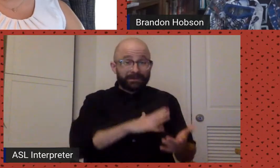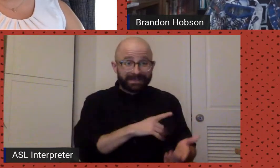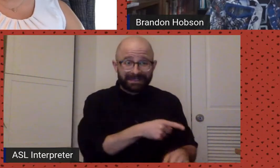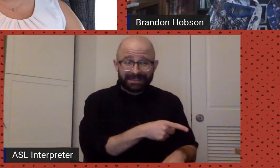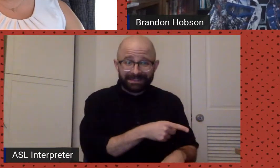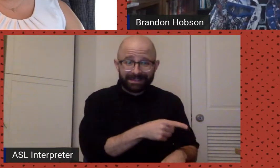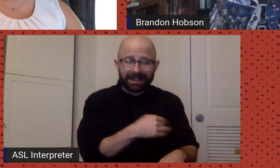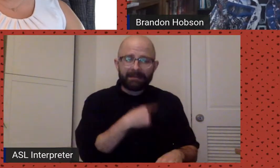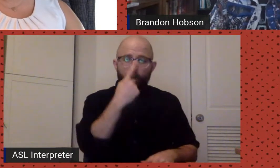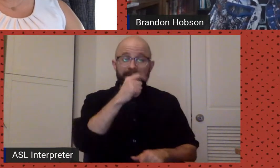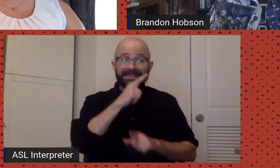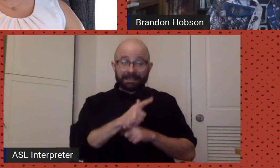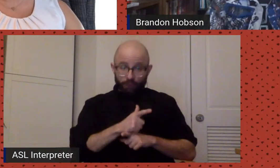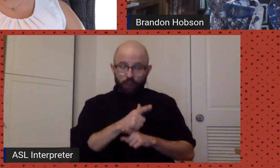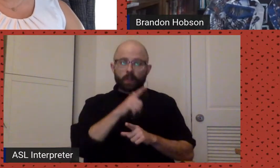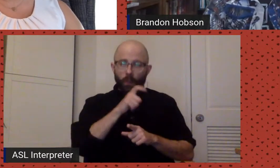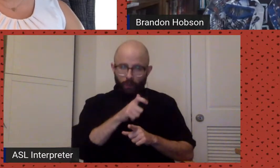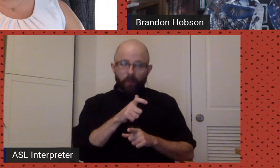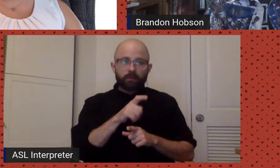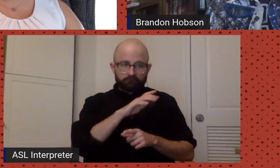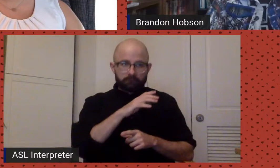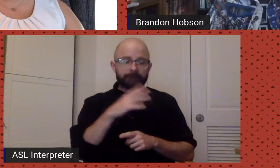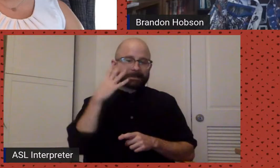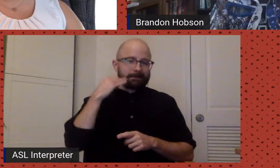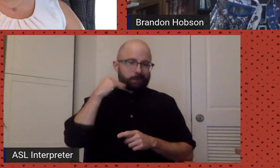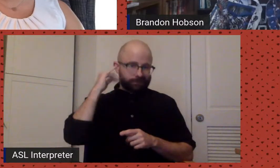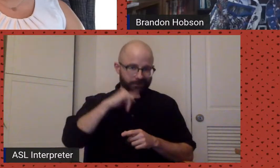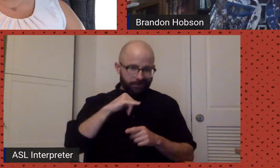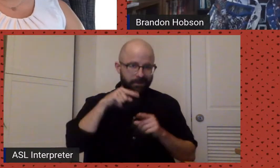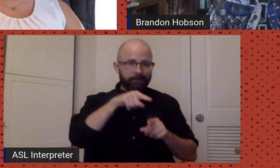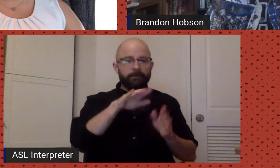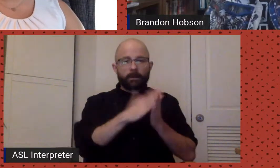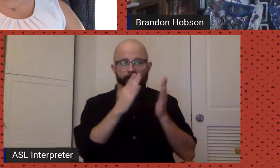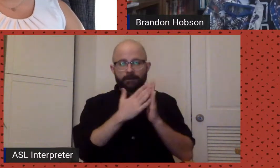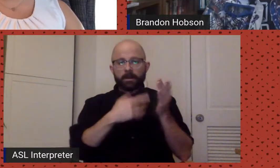deals with that in this novel, and